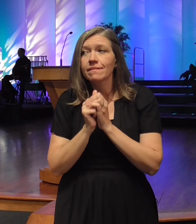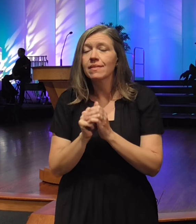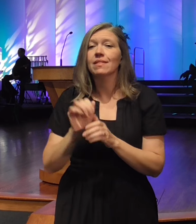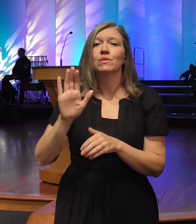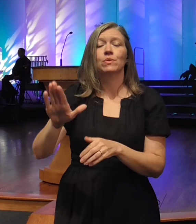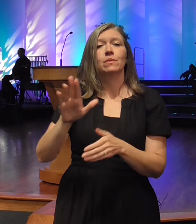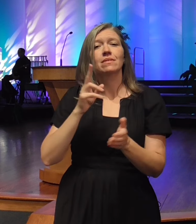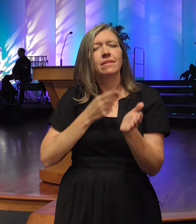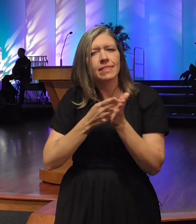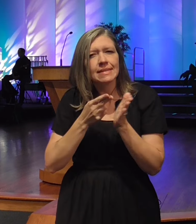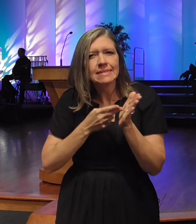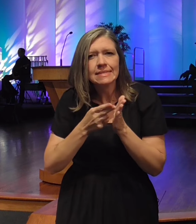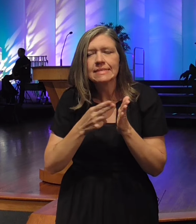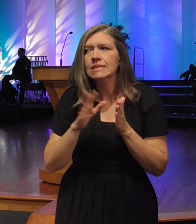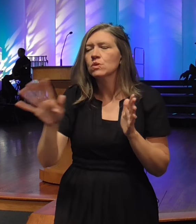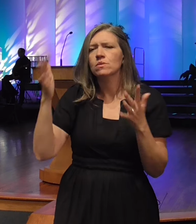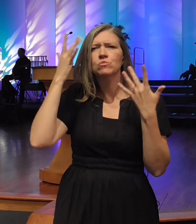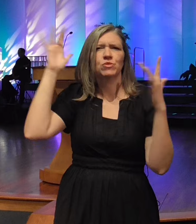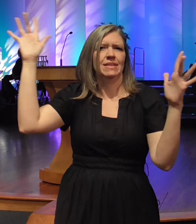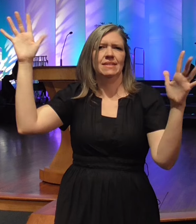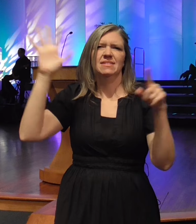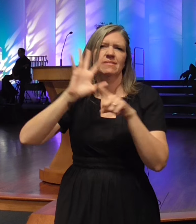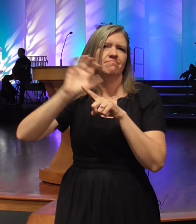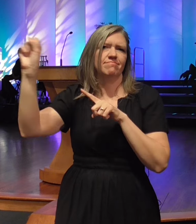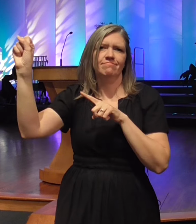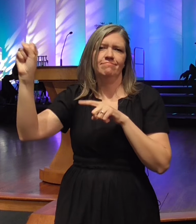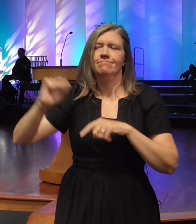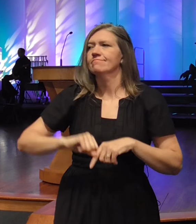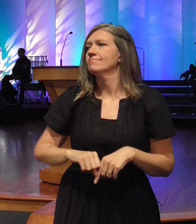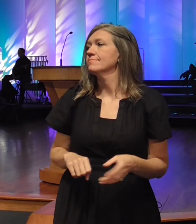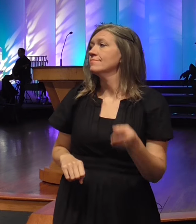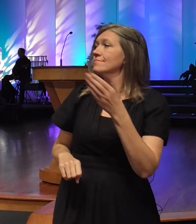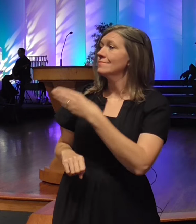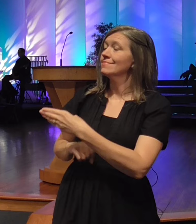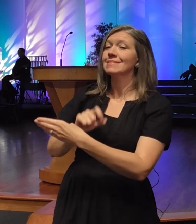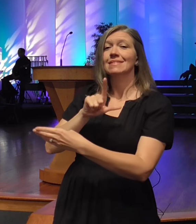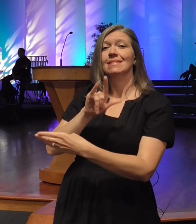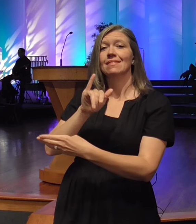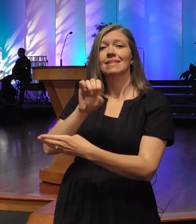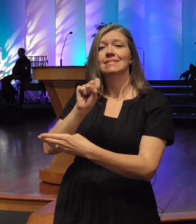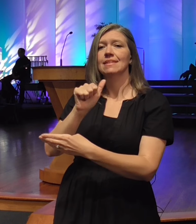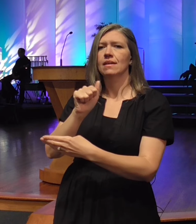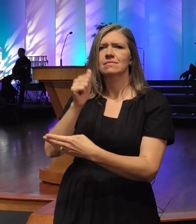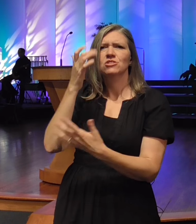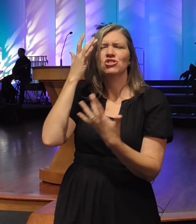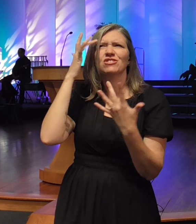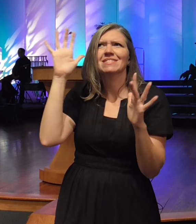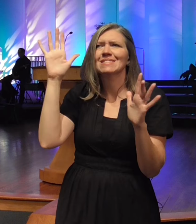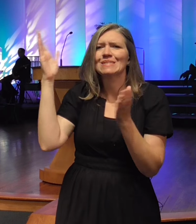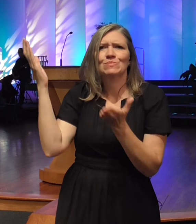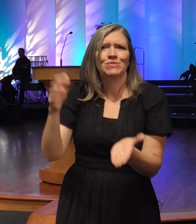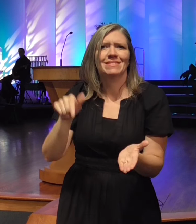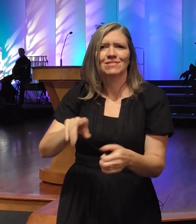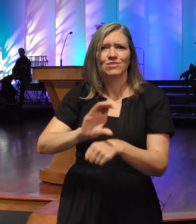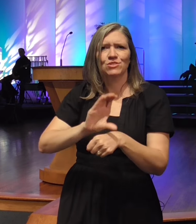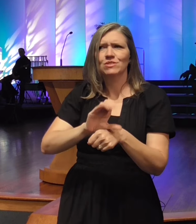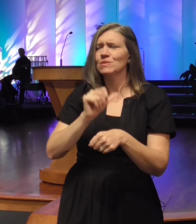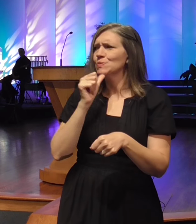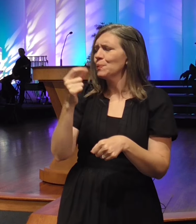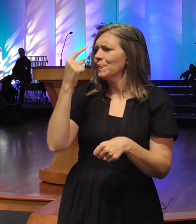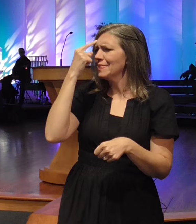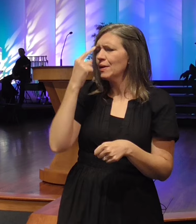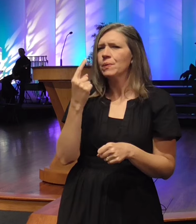as much, I'm celebrating all of us who get to be served by your prayerfulness, your authenticity, and your